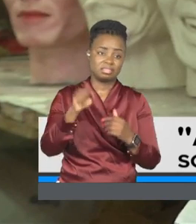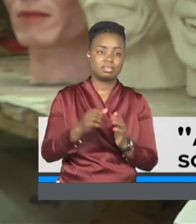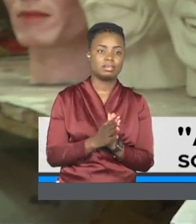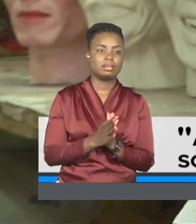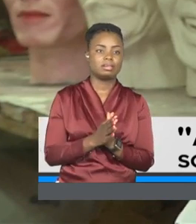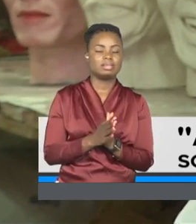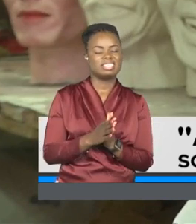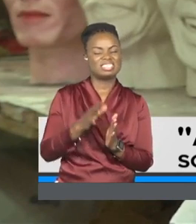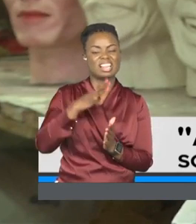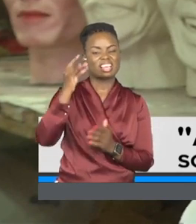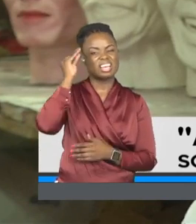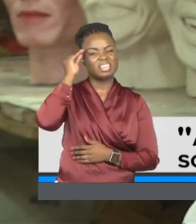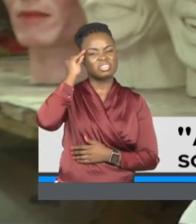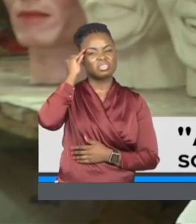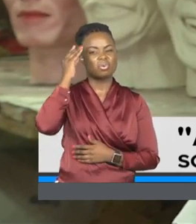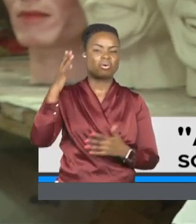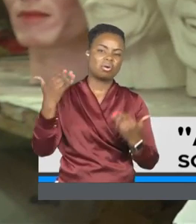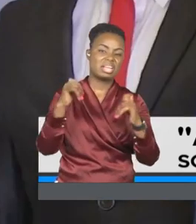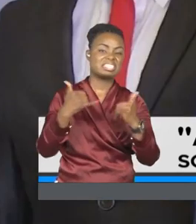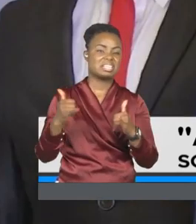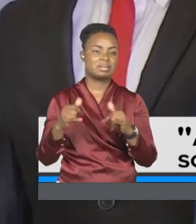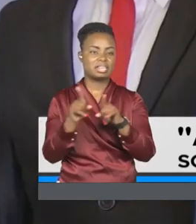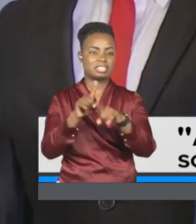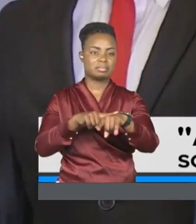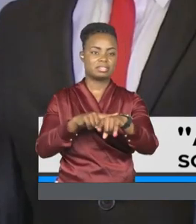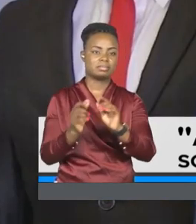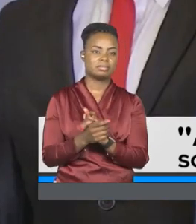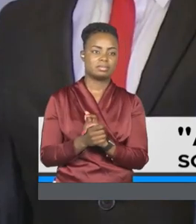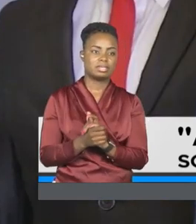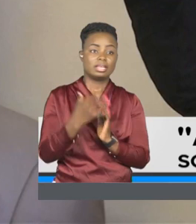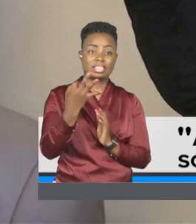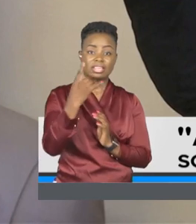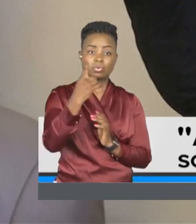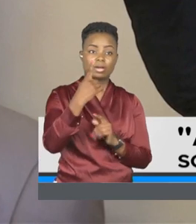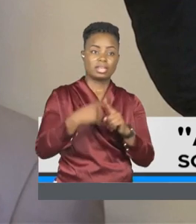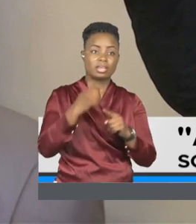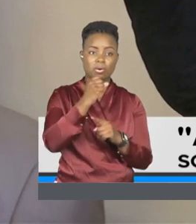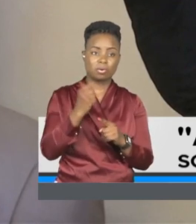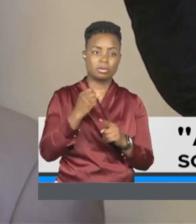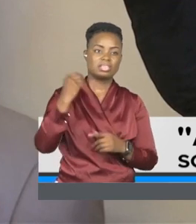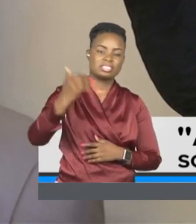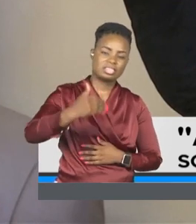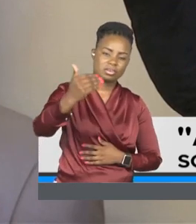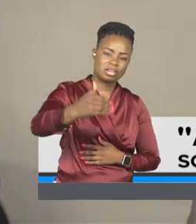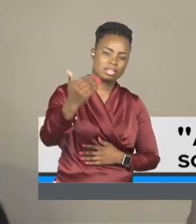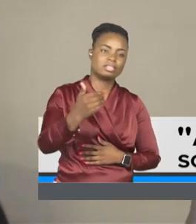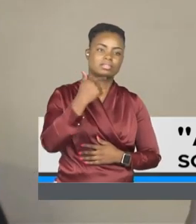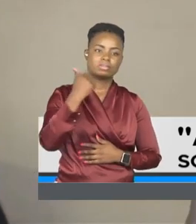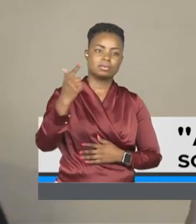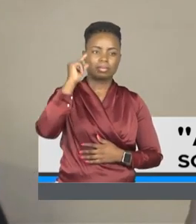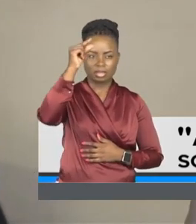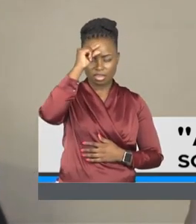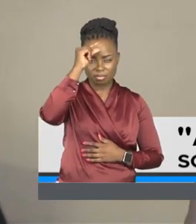It's more like educational entertainment in the same place. The 31-year-old is regularly commissioned by the government,